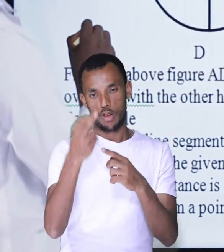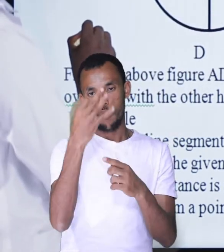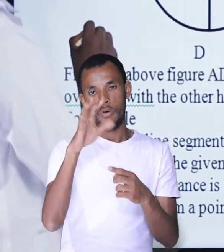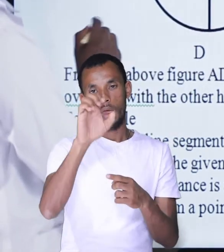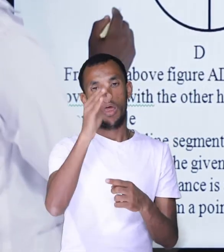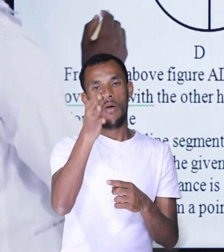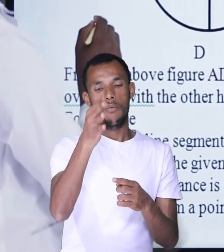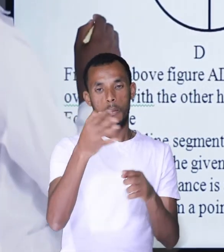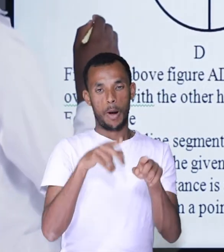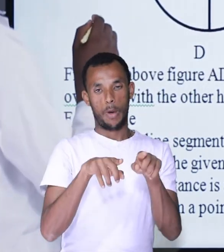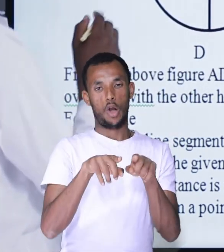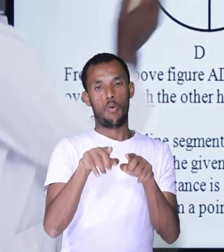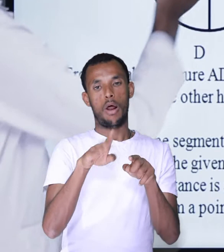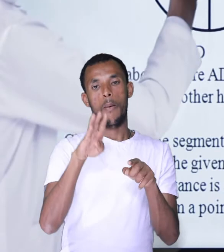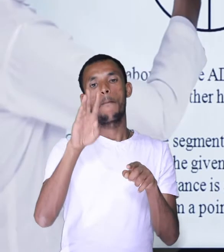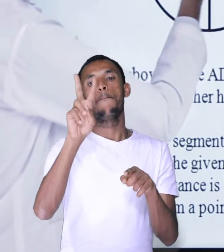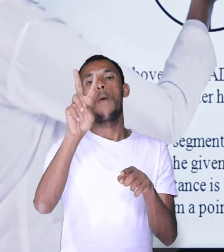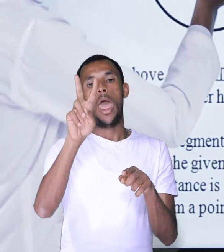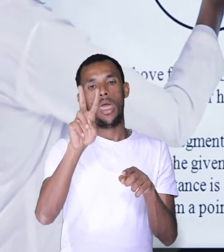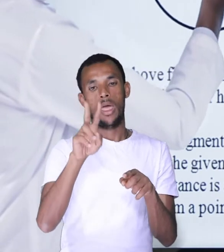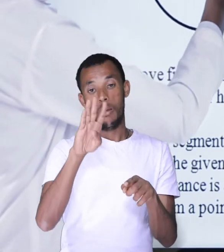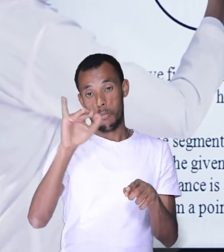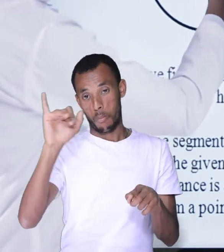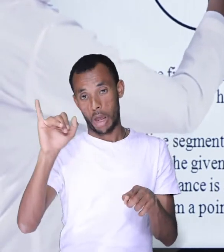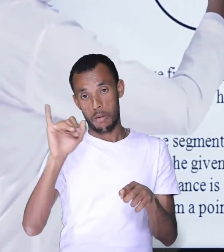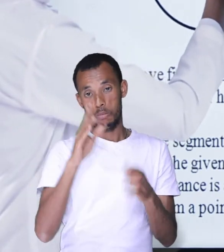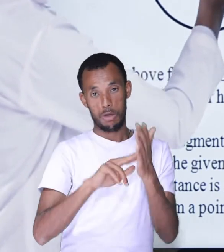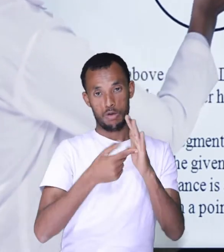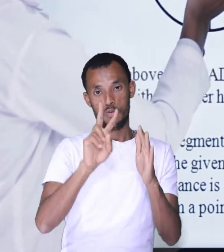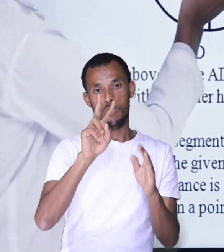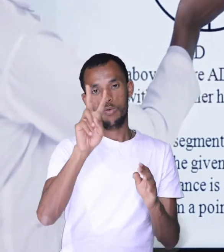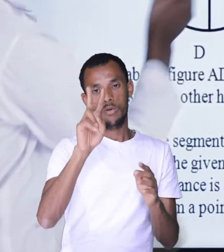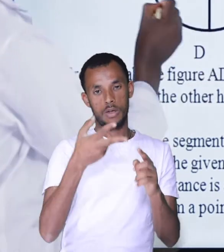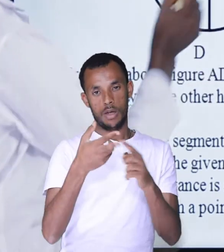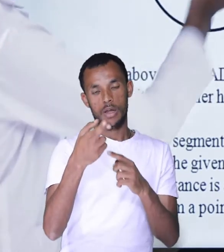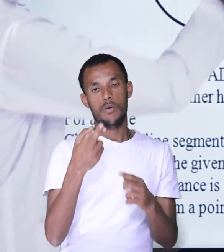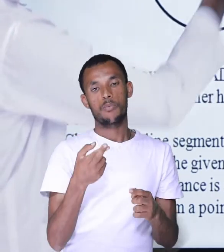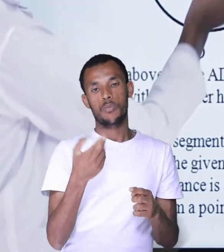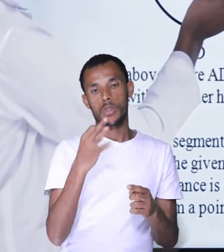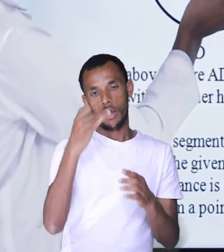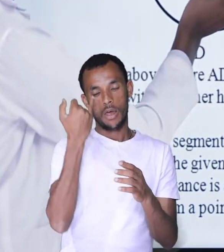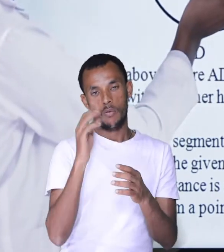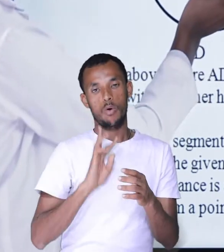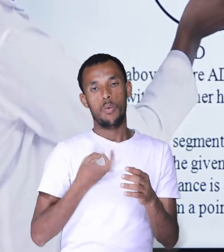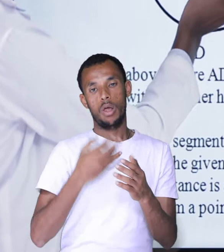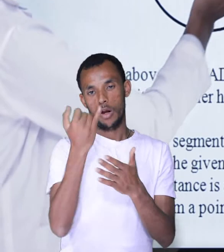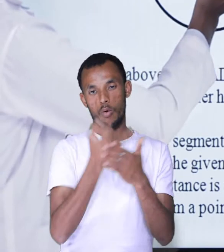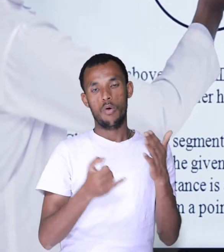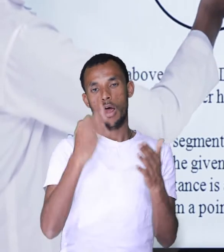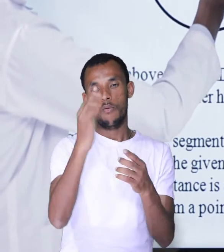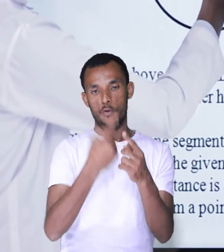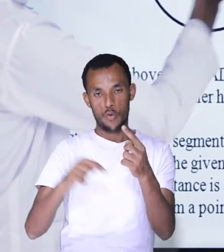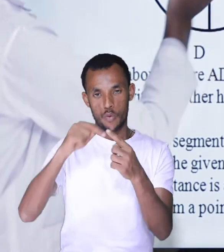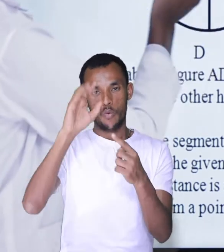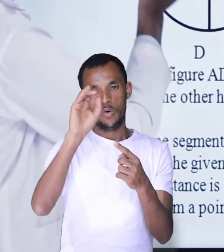EF, perpendicular bisector. Here, if we draw from F to O, it is